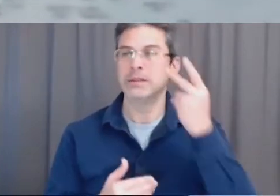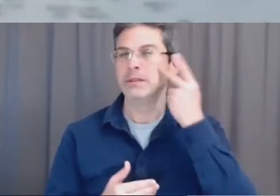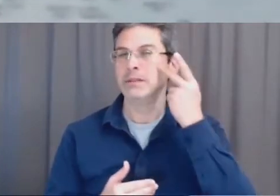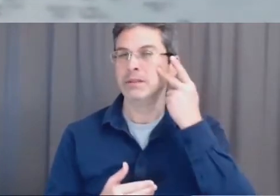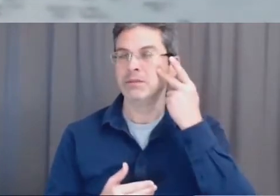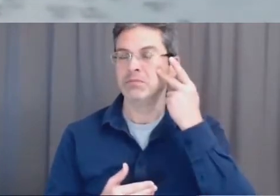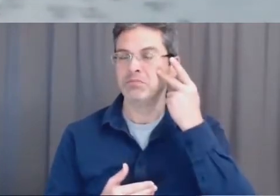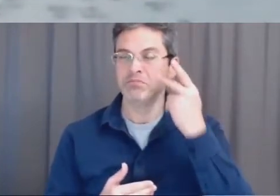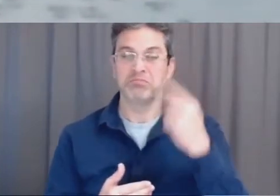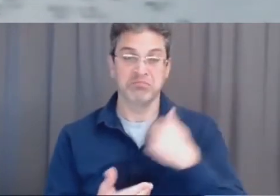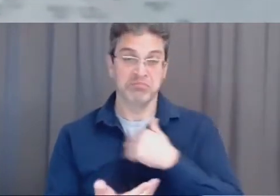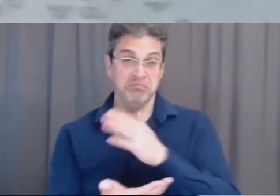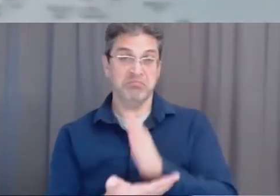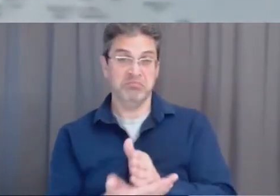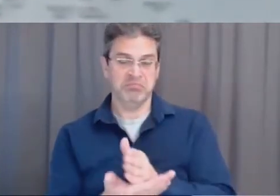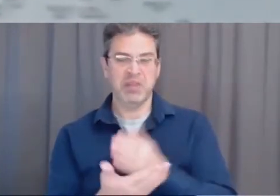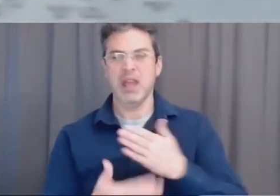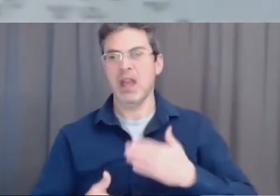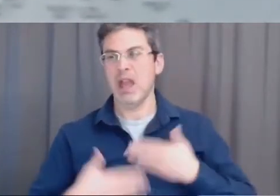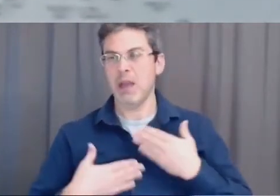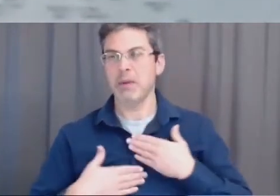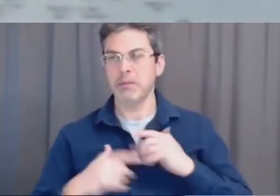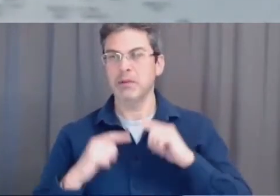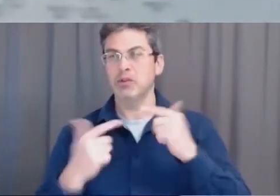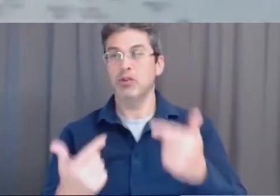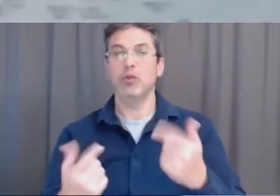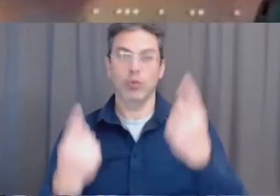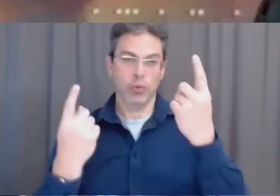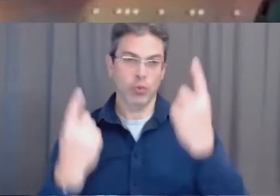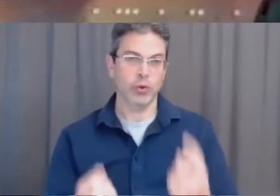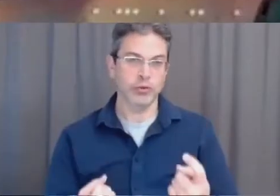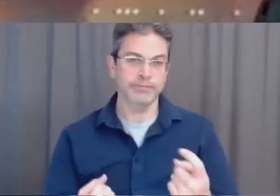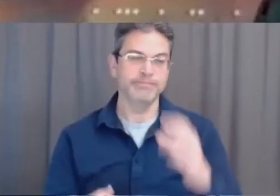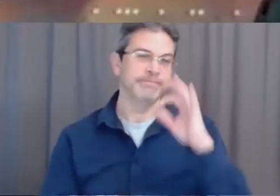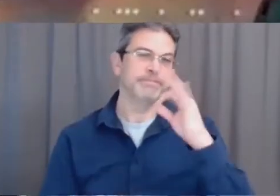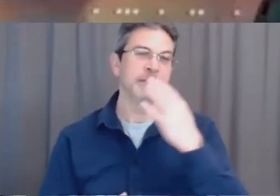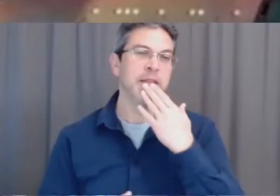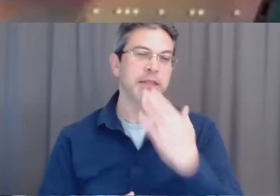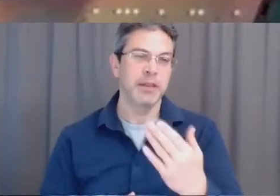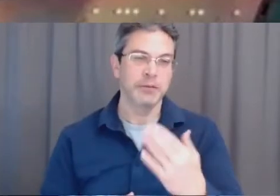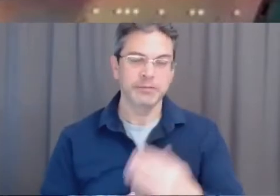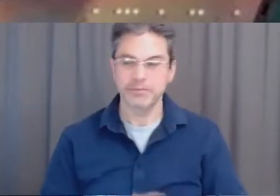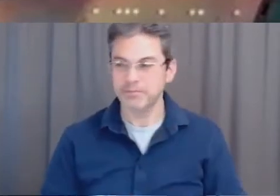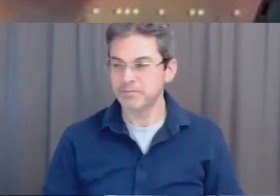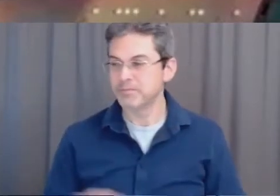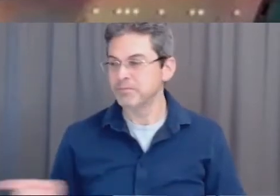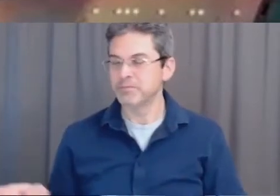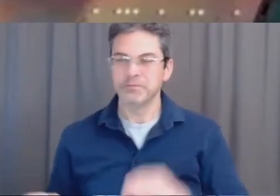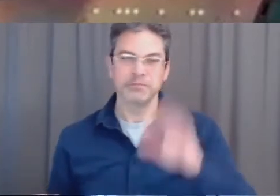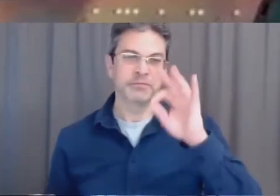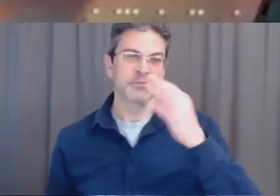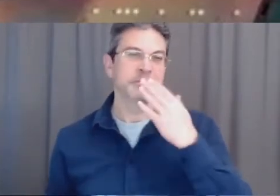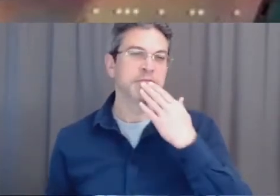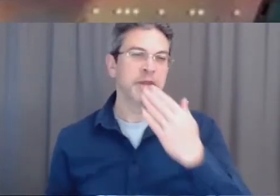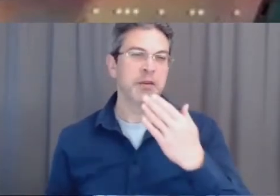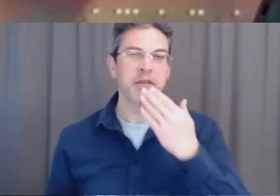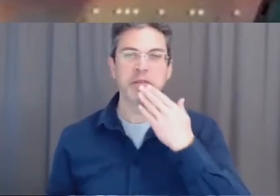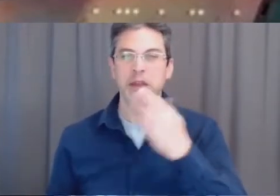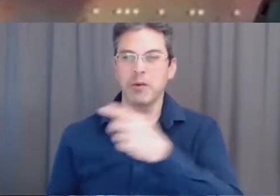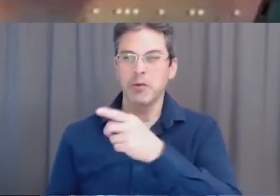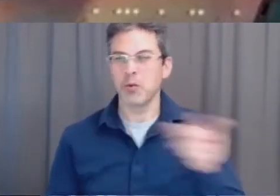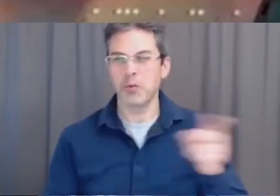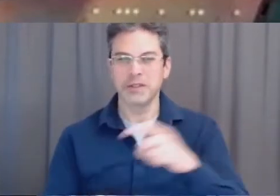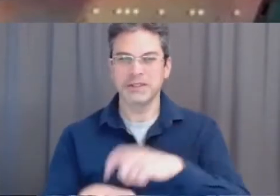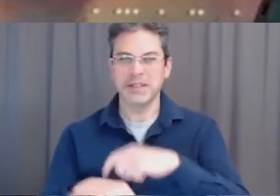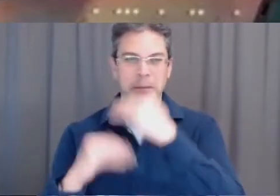I'm happy to address any questions that may arise. Thank you. Great, Cesar. Thanks to all the panelists for staying within their time and for presenting